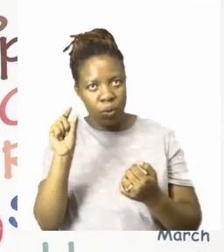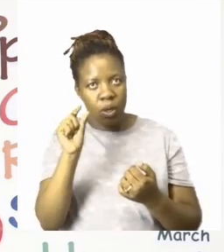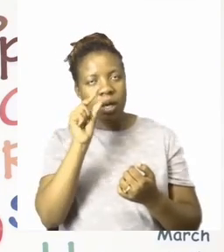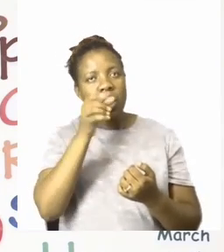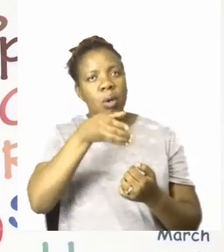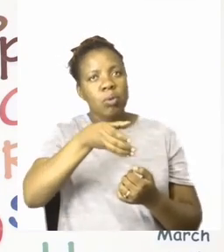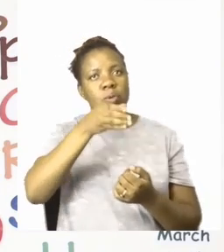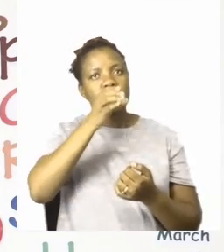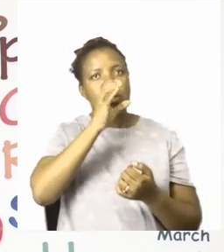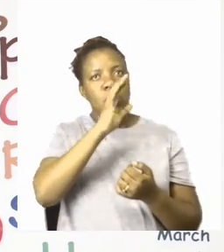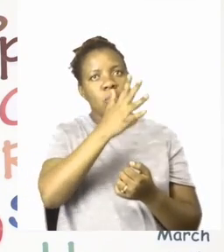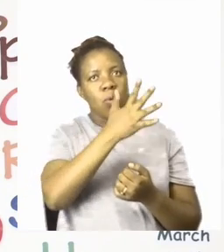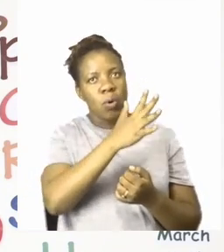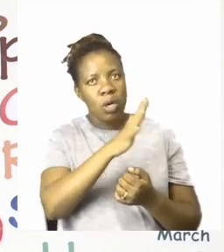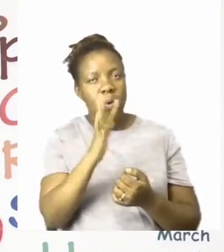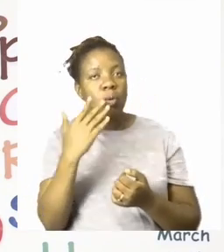are